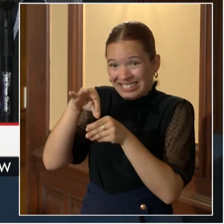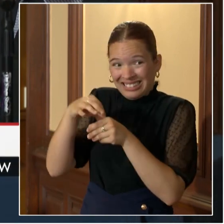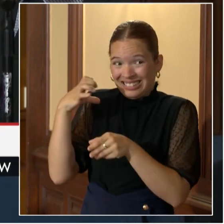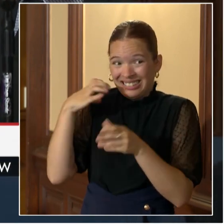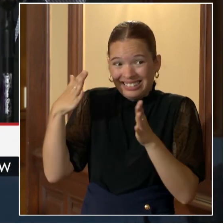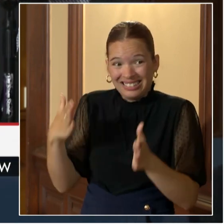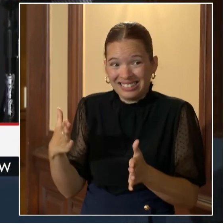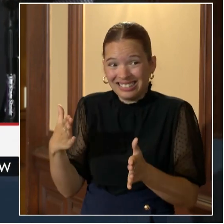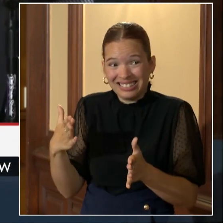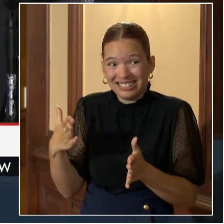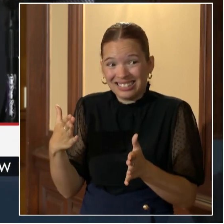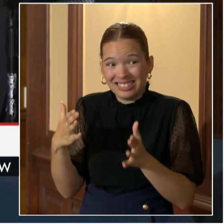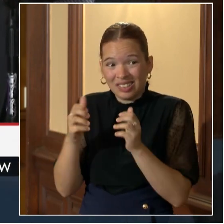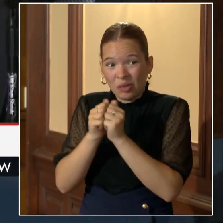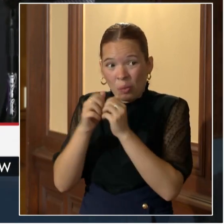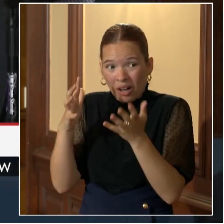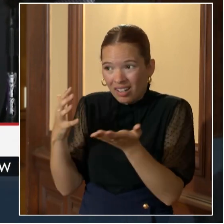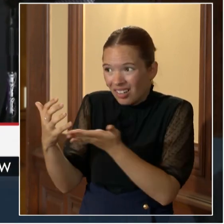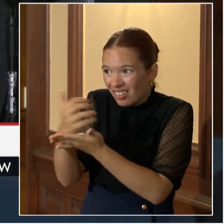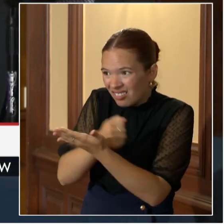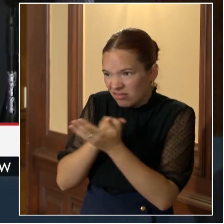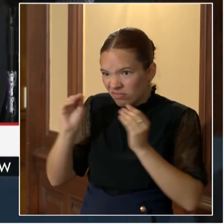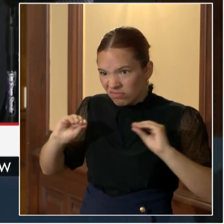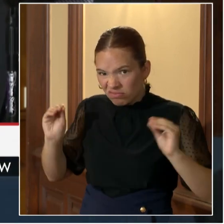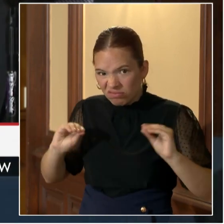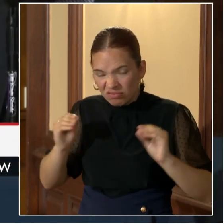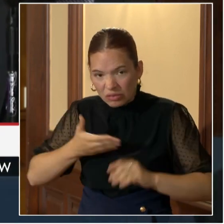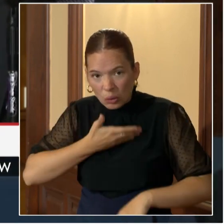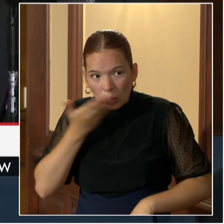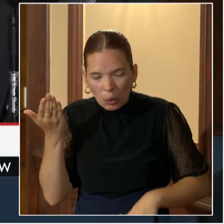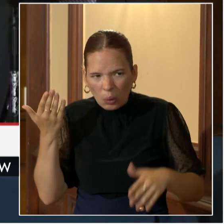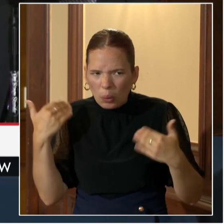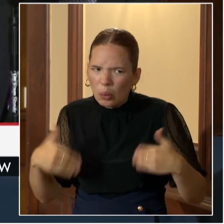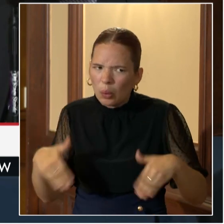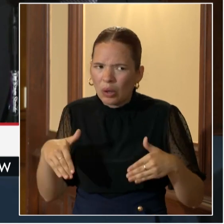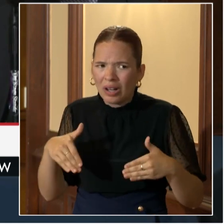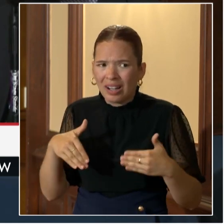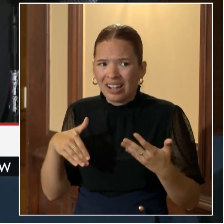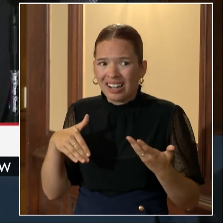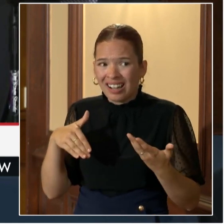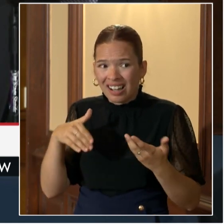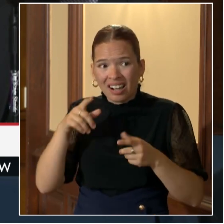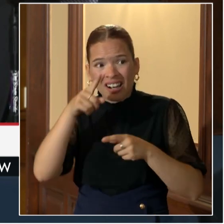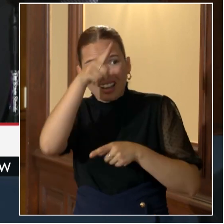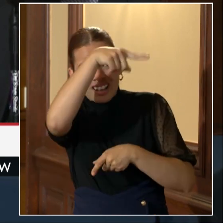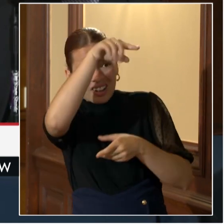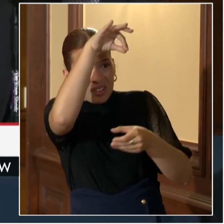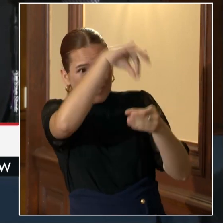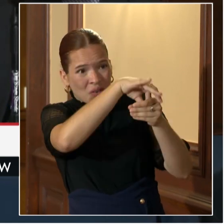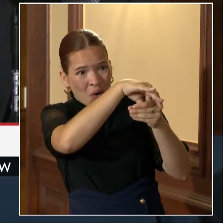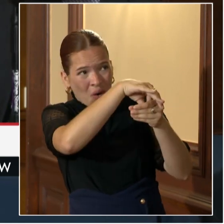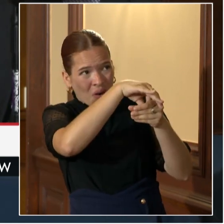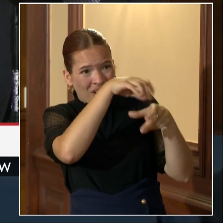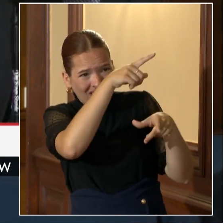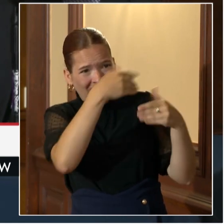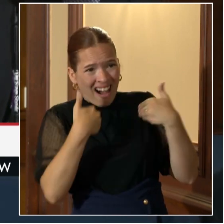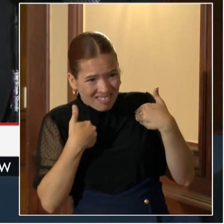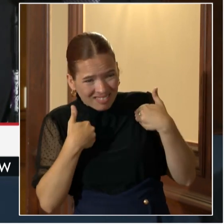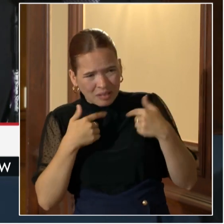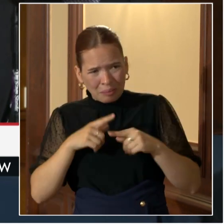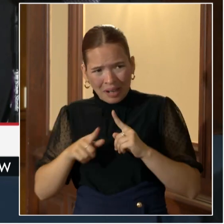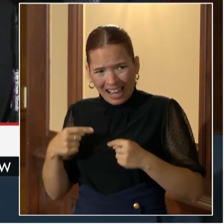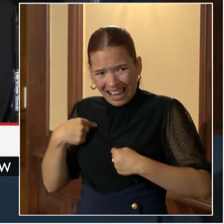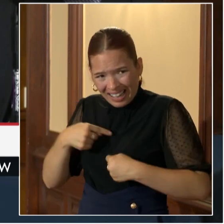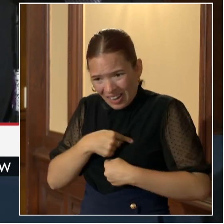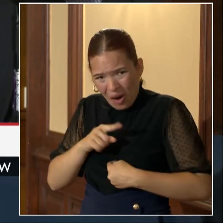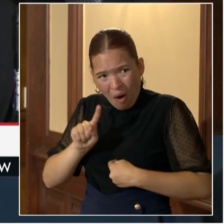voted that we are the only elected officials in the District of Columbia that cannot qualify for matching funds,